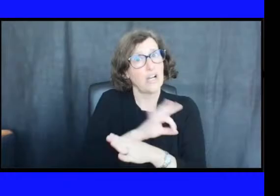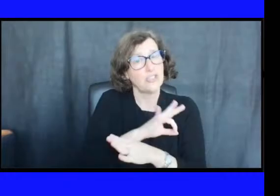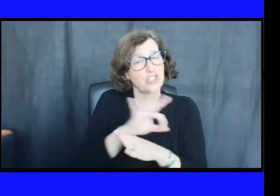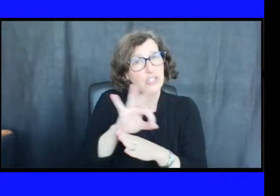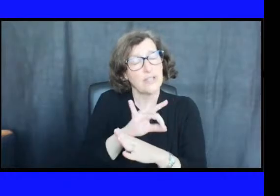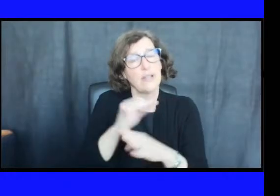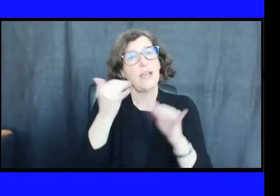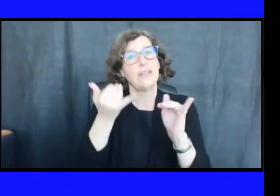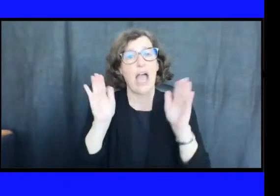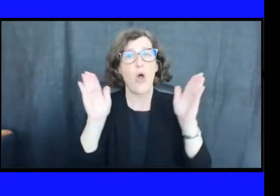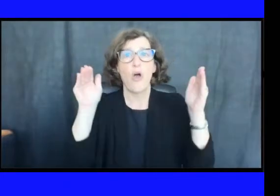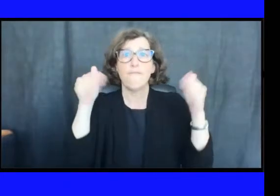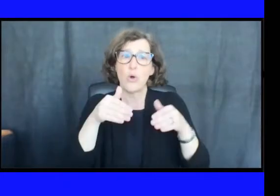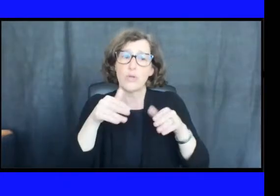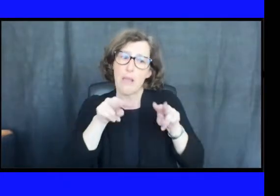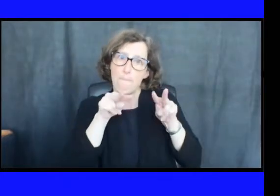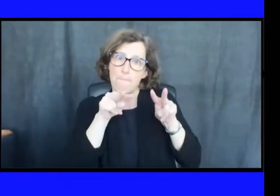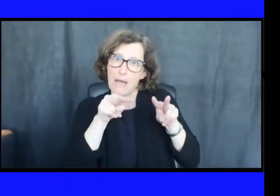please.